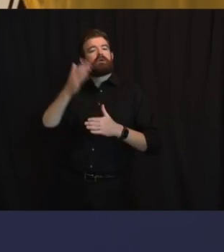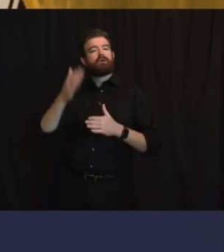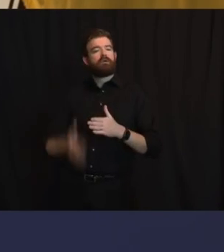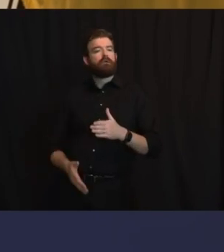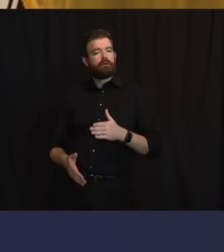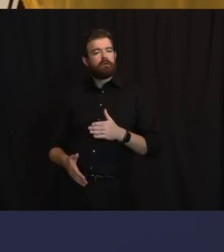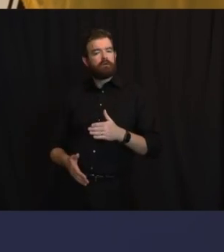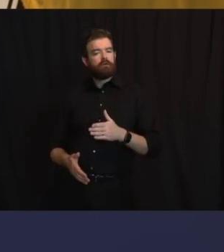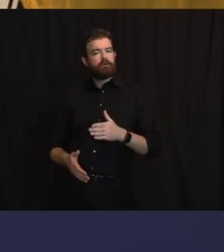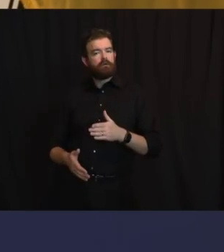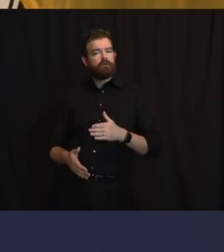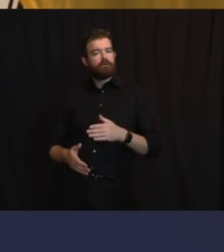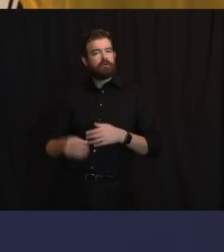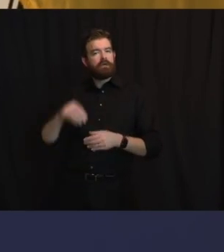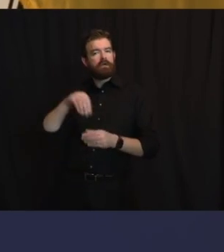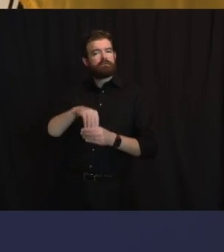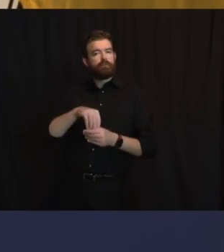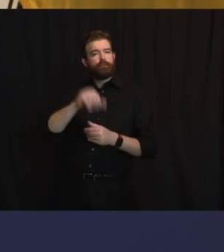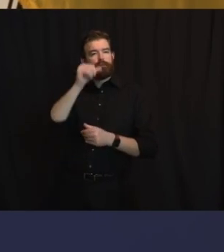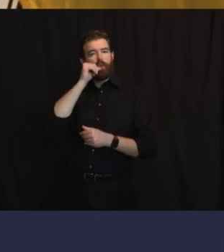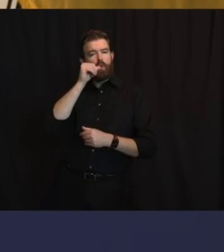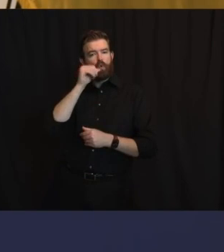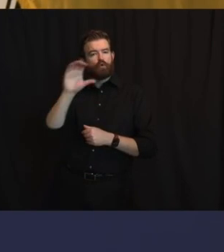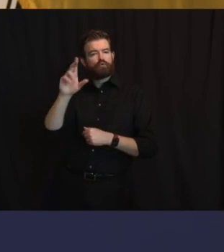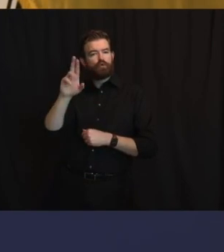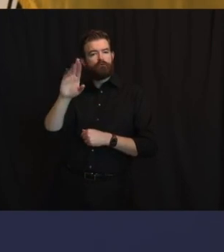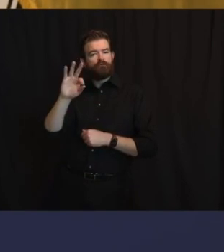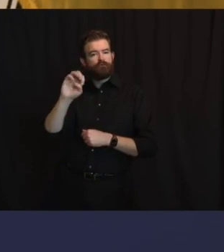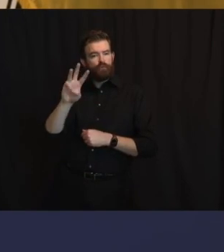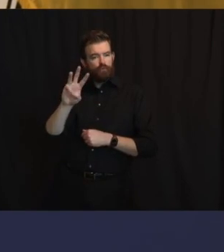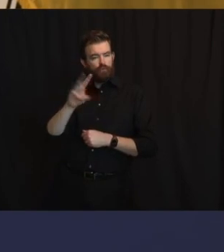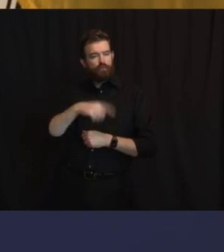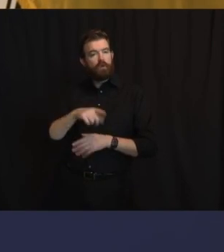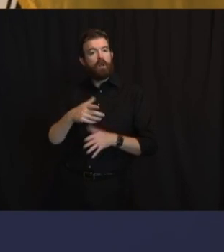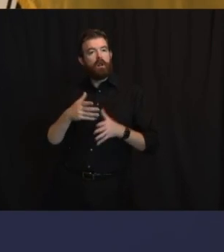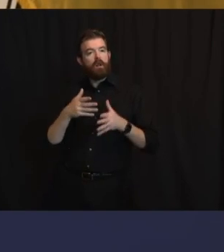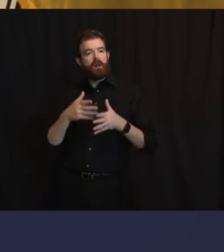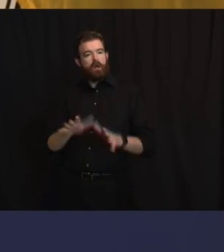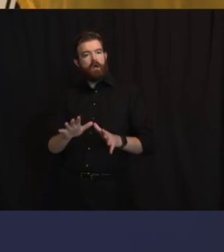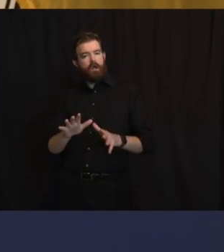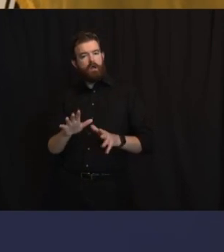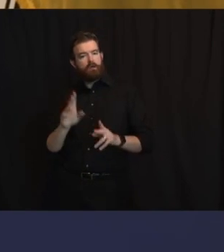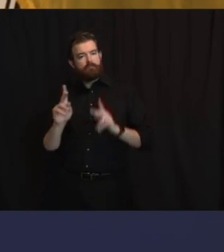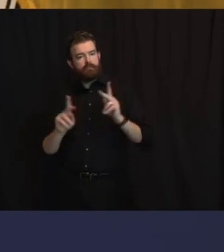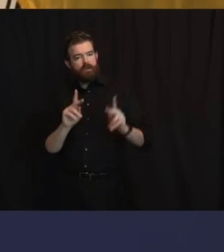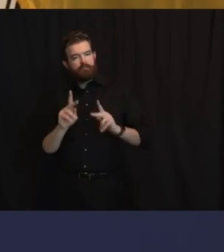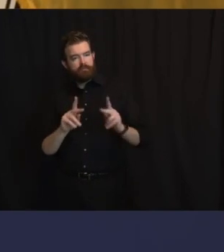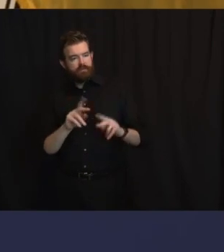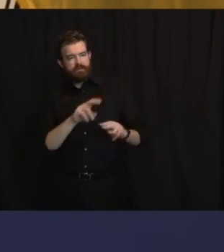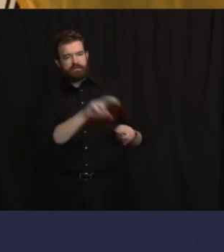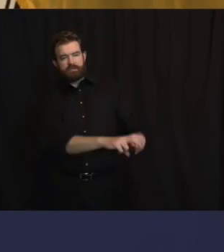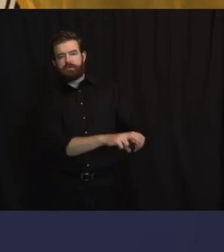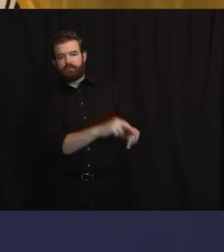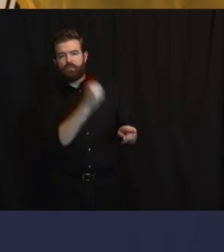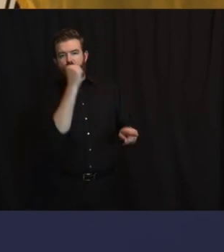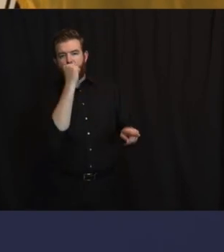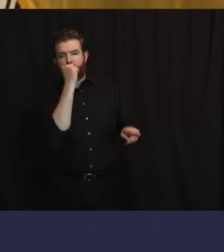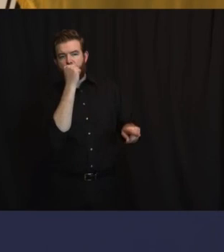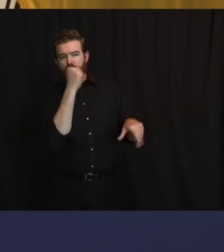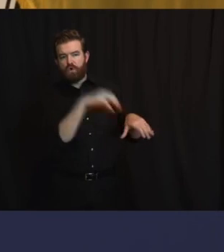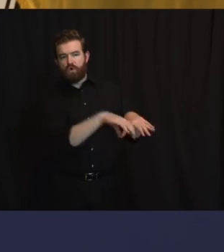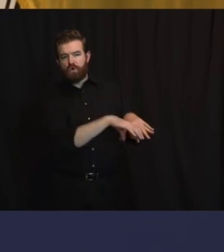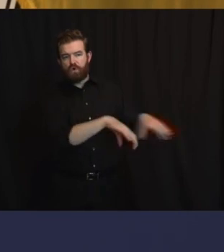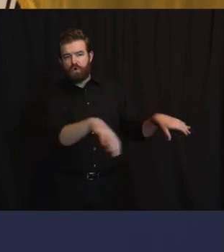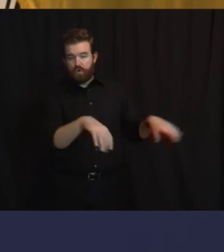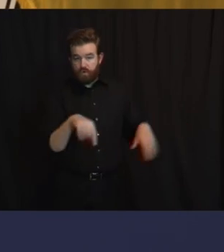seating at bars, as soon as Monday. Given our proximity, how does this affect when you'll announce more loosened restrictions